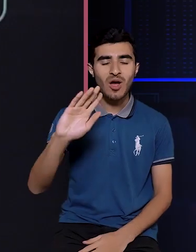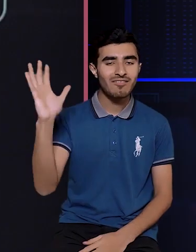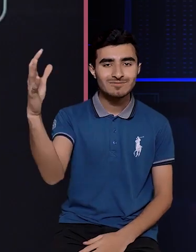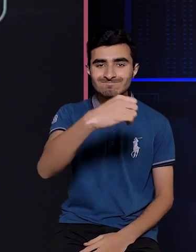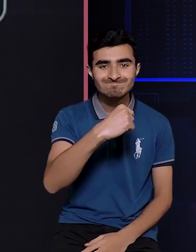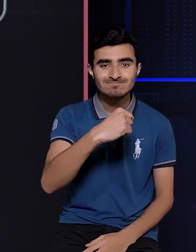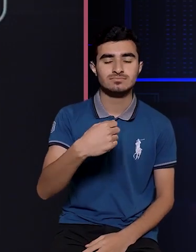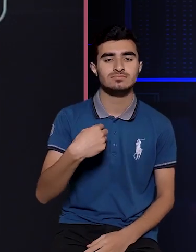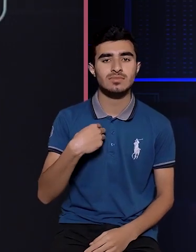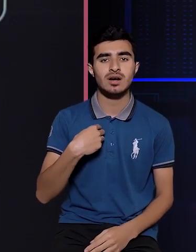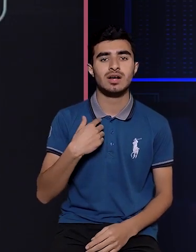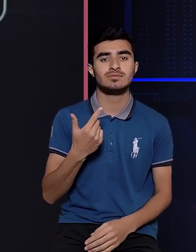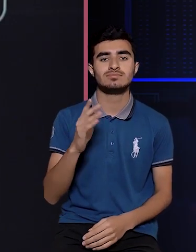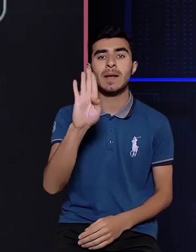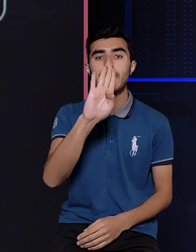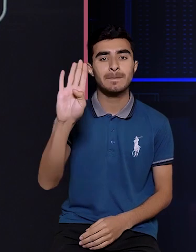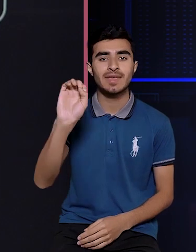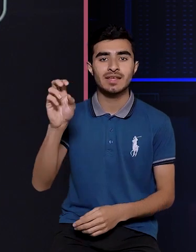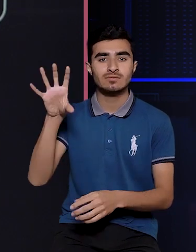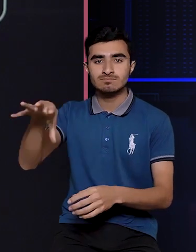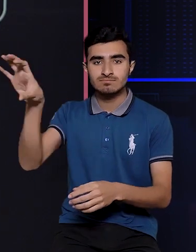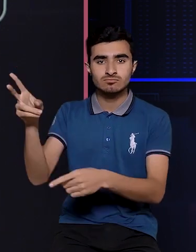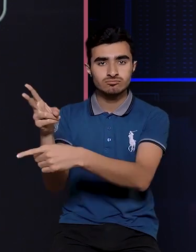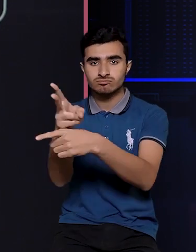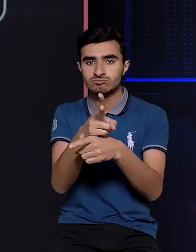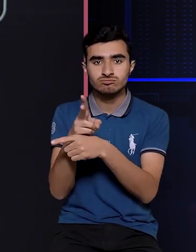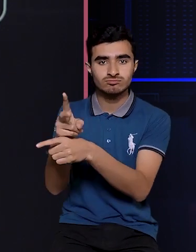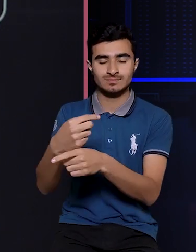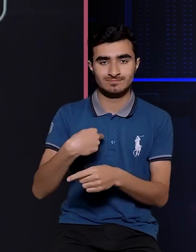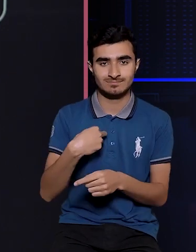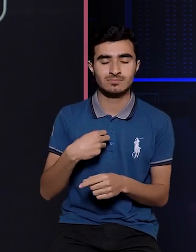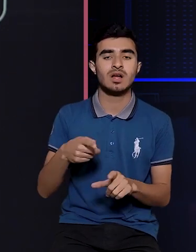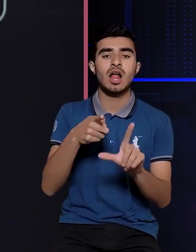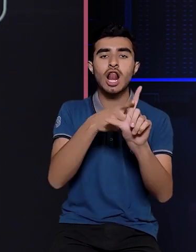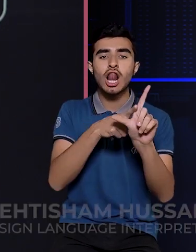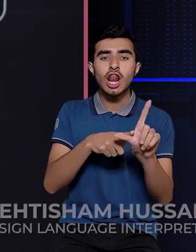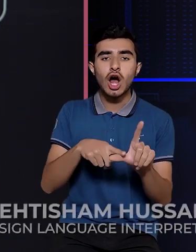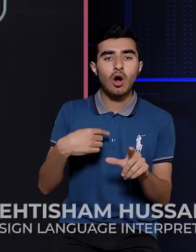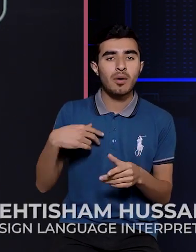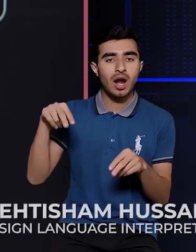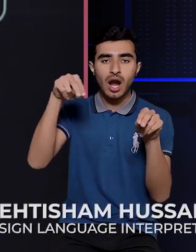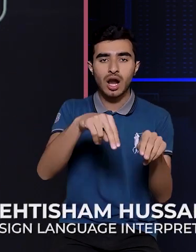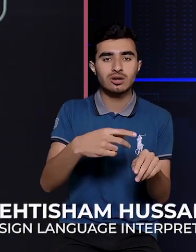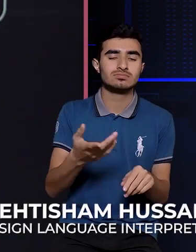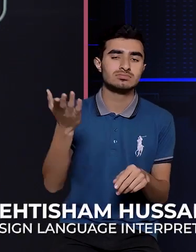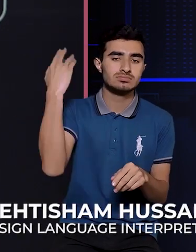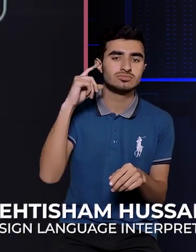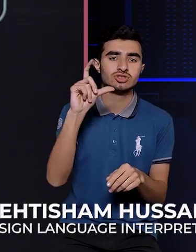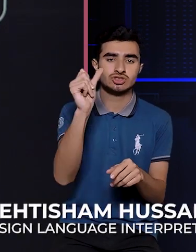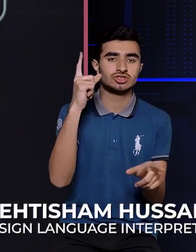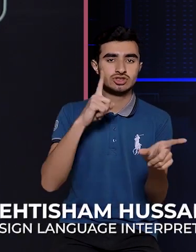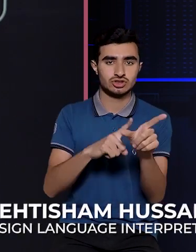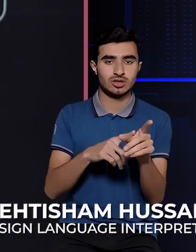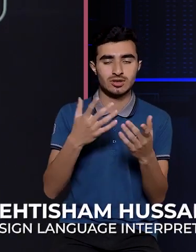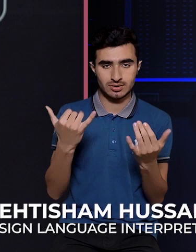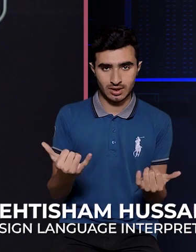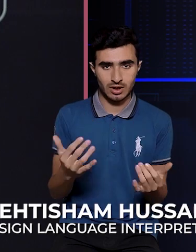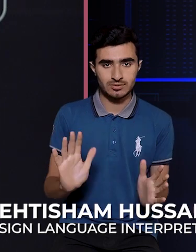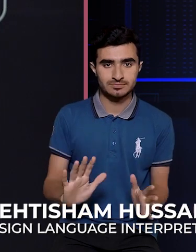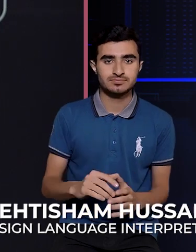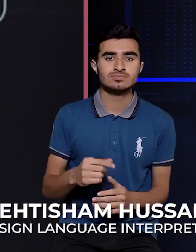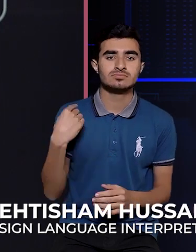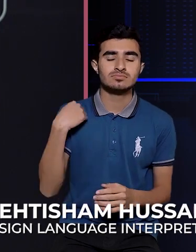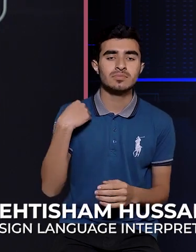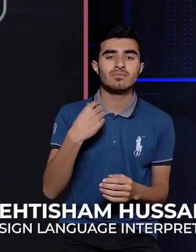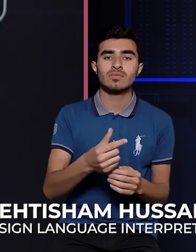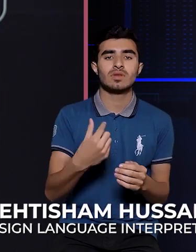Hello everyone, I'm a beekeeper. I've been in Lahore for the last 6 years, and I've done a beekeeping